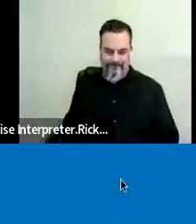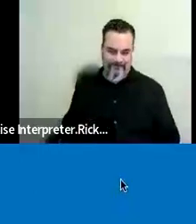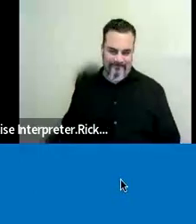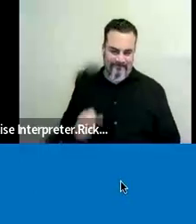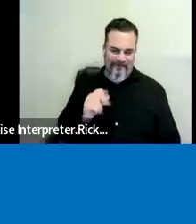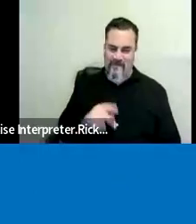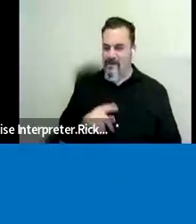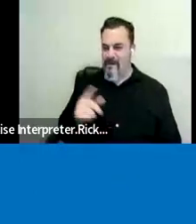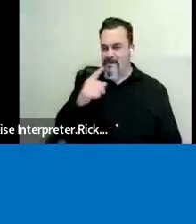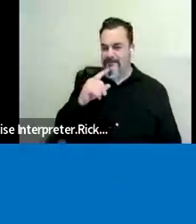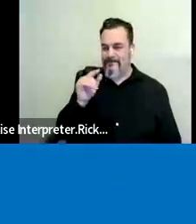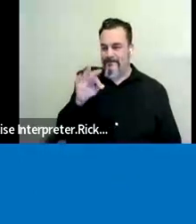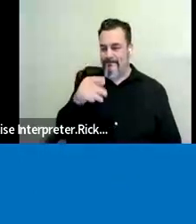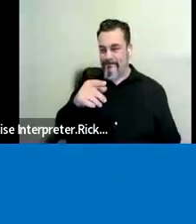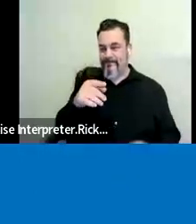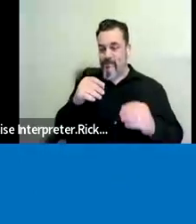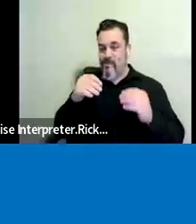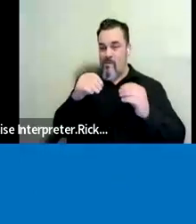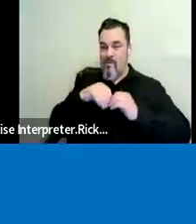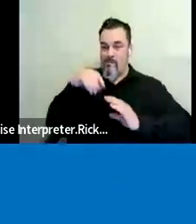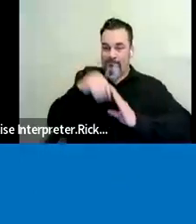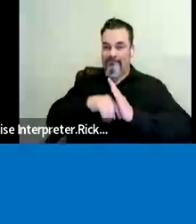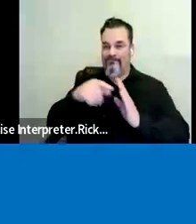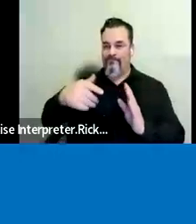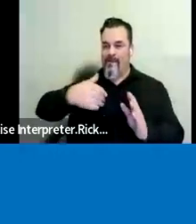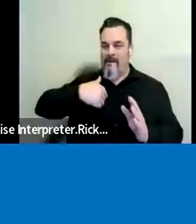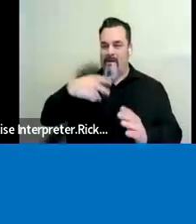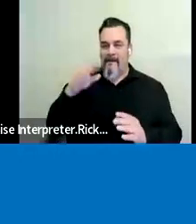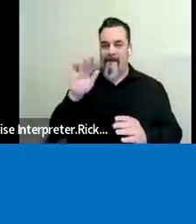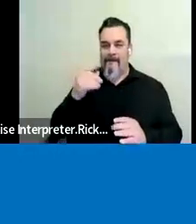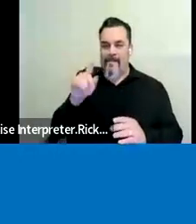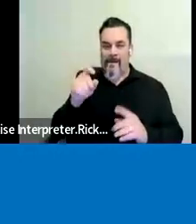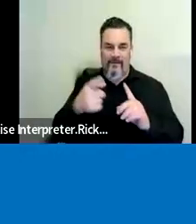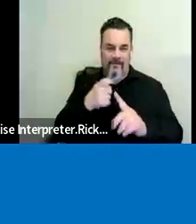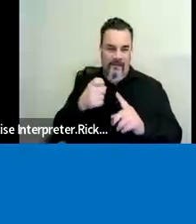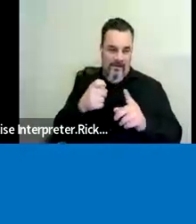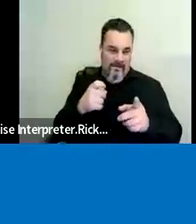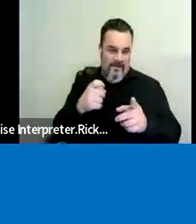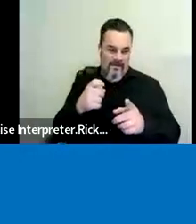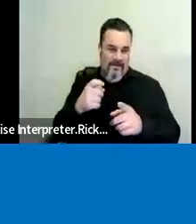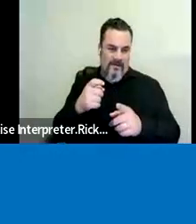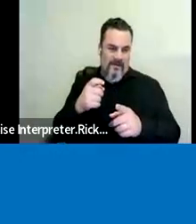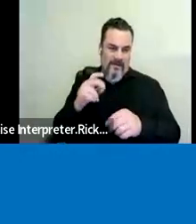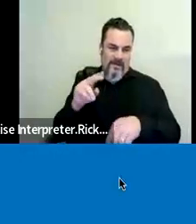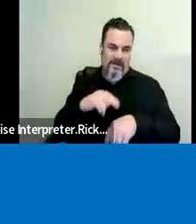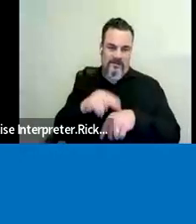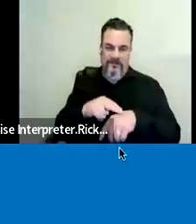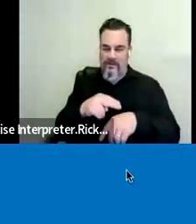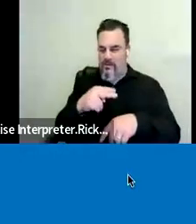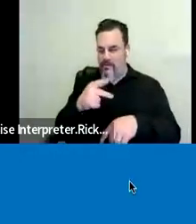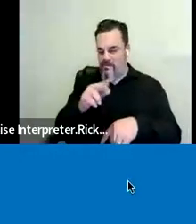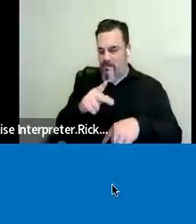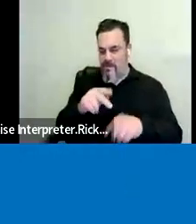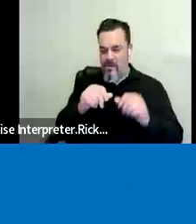And if you were to go further, you'd say, well, there's a badge from the Joshua Tree National Park Association. Yep.